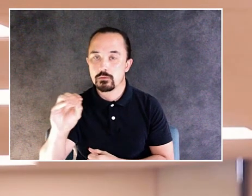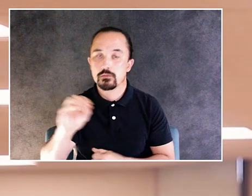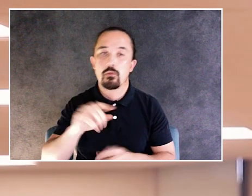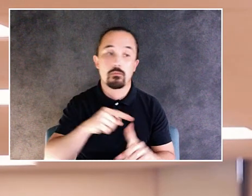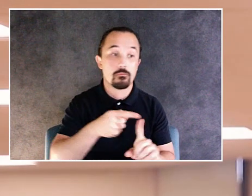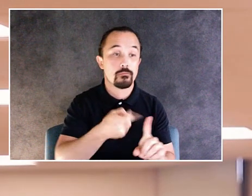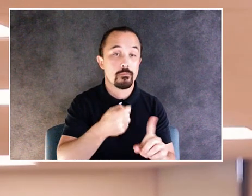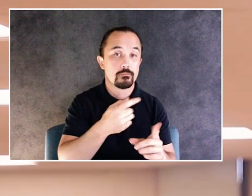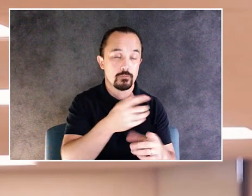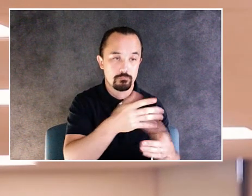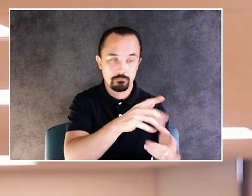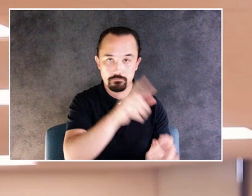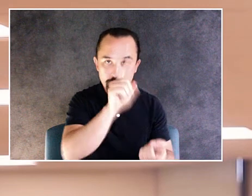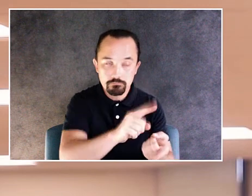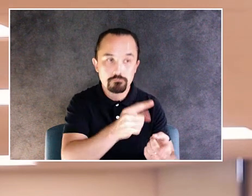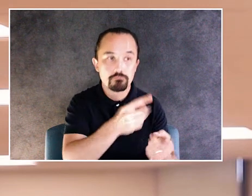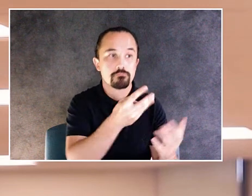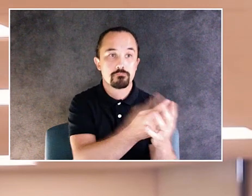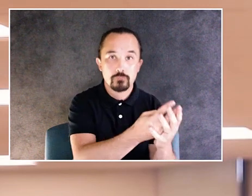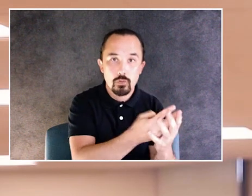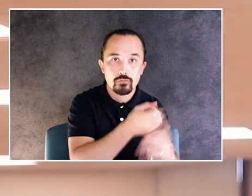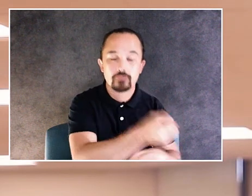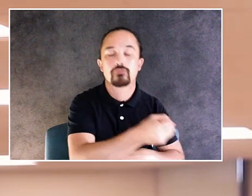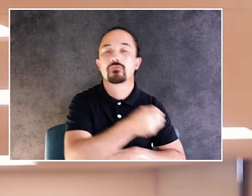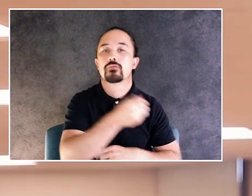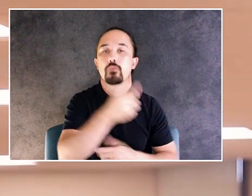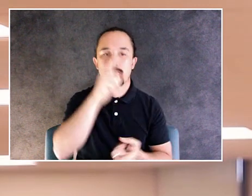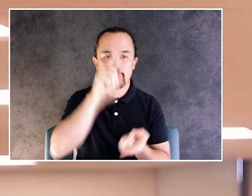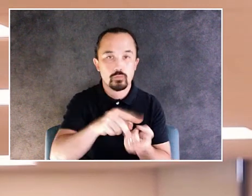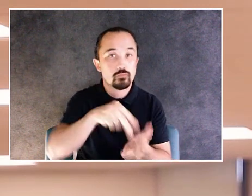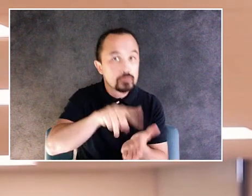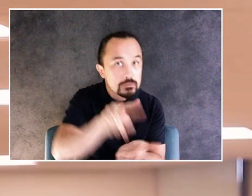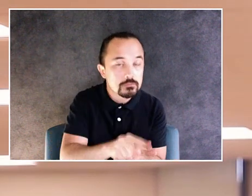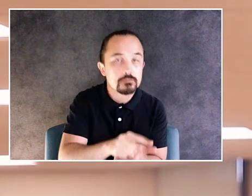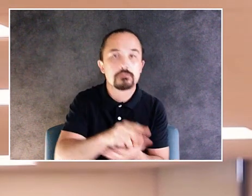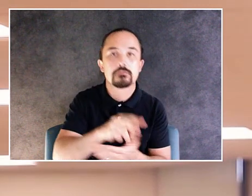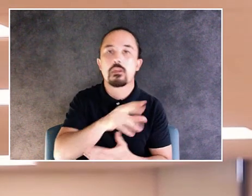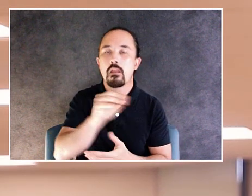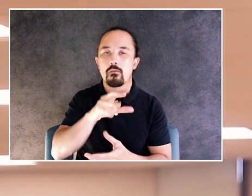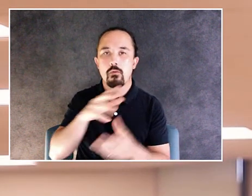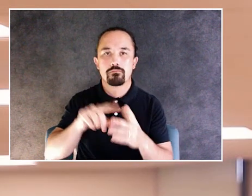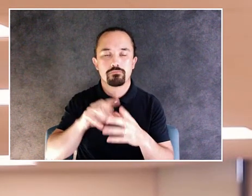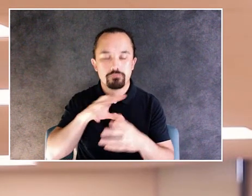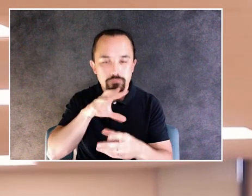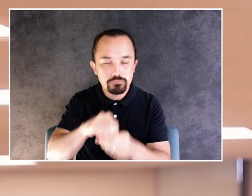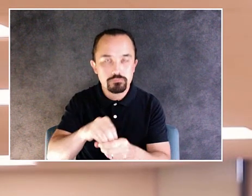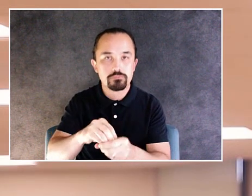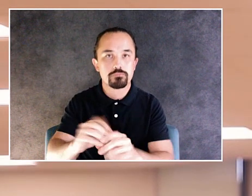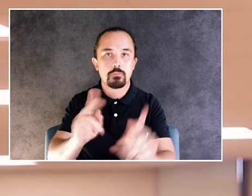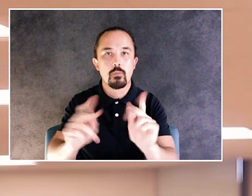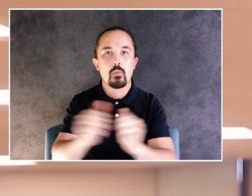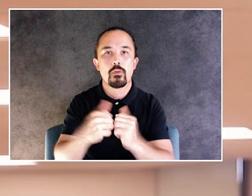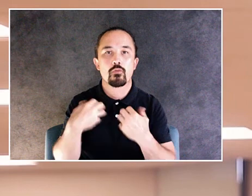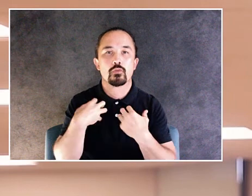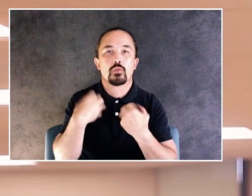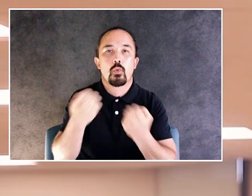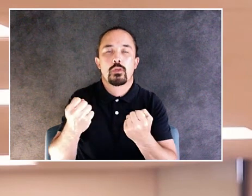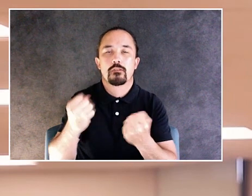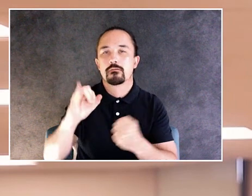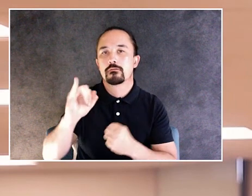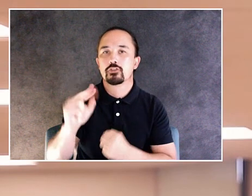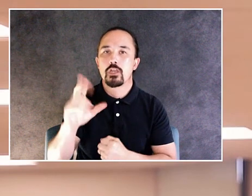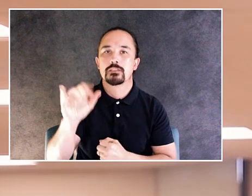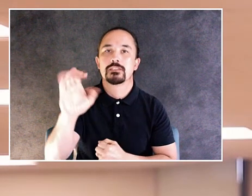incarceration and correctional facilities, reducing recidivism, and engaging individuals in restorative justice activities.